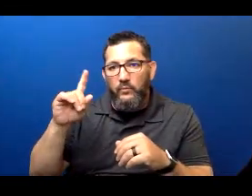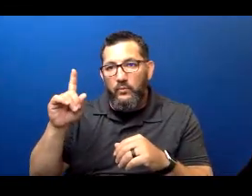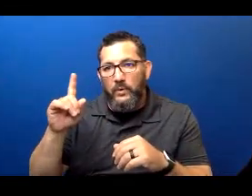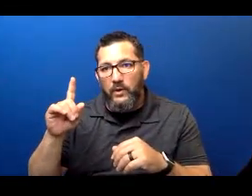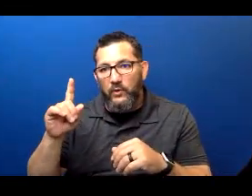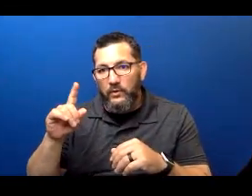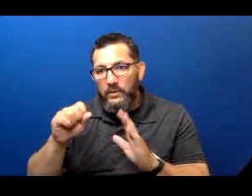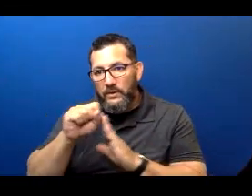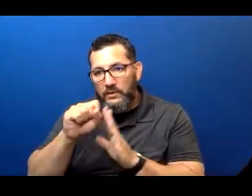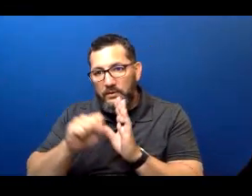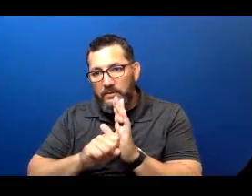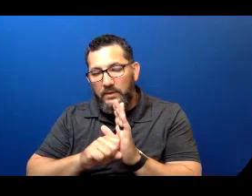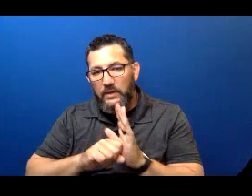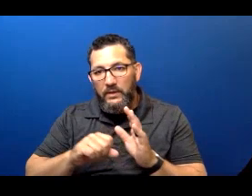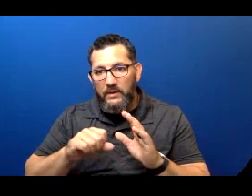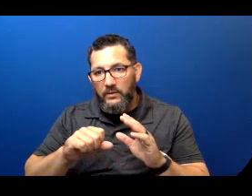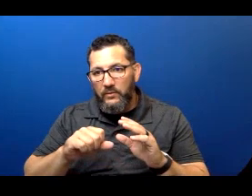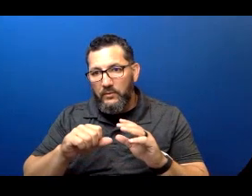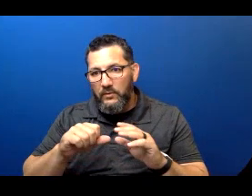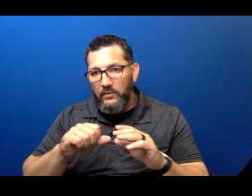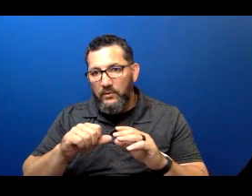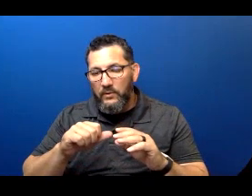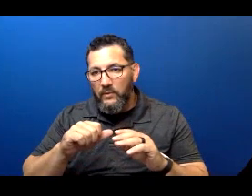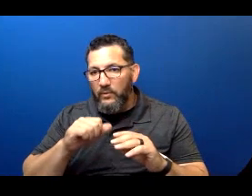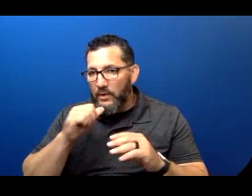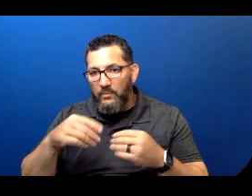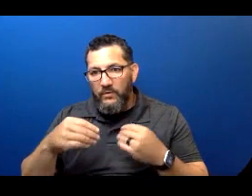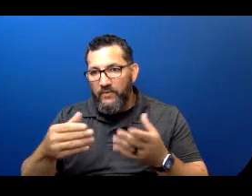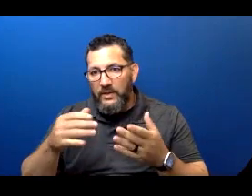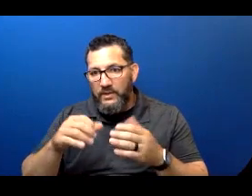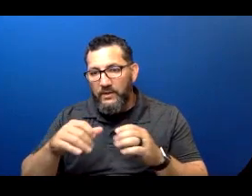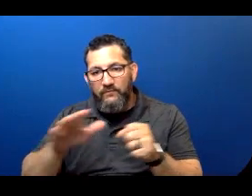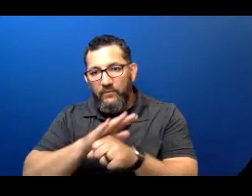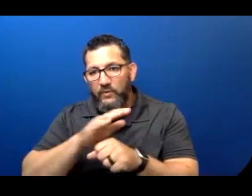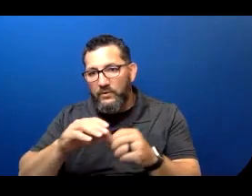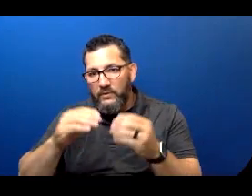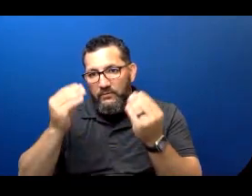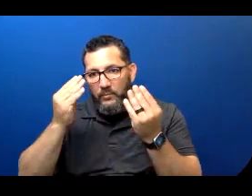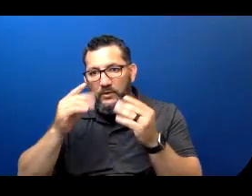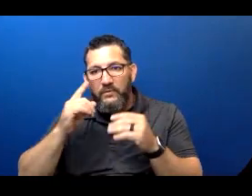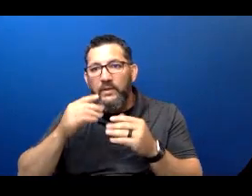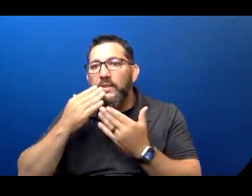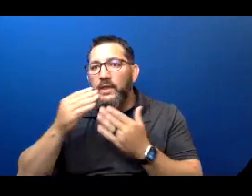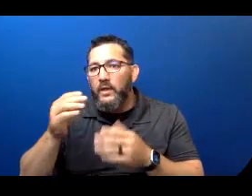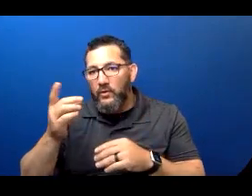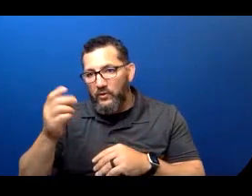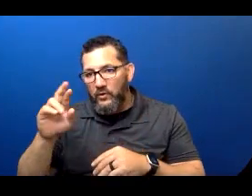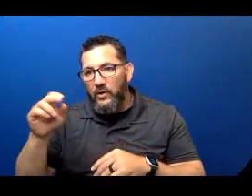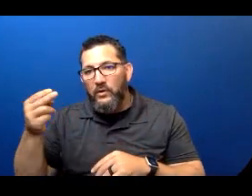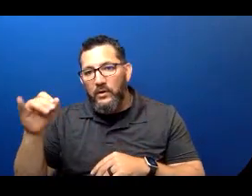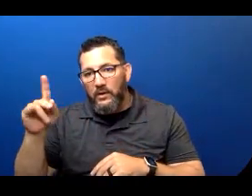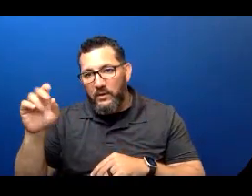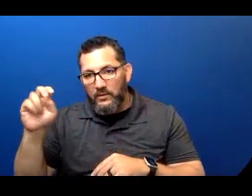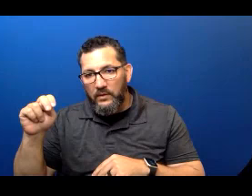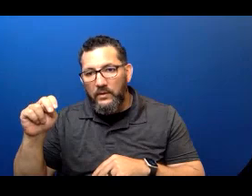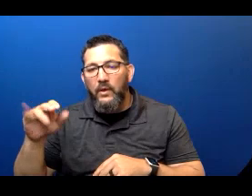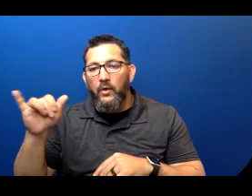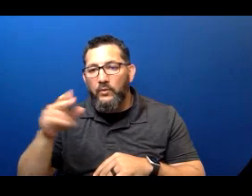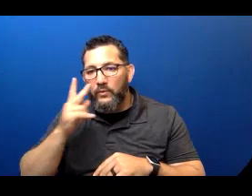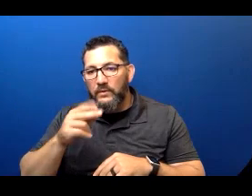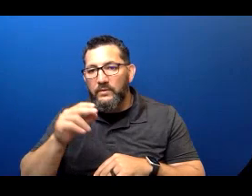the statewide, system that we have. So thank you for sharing that, Dr. Hickson. And it looks like I see